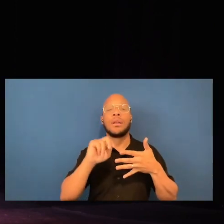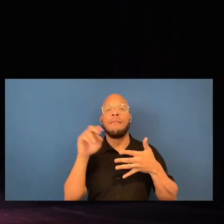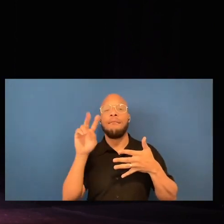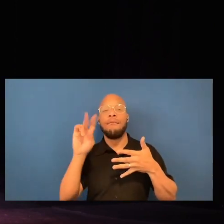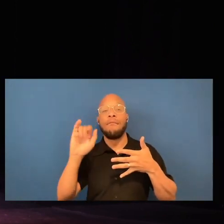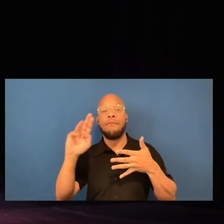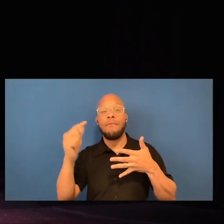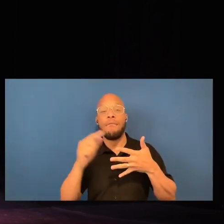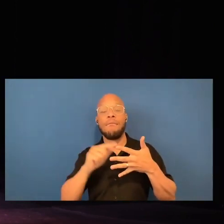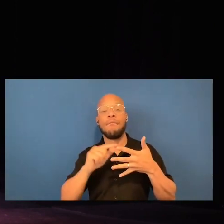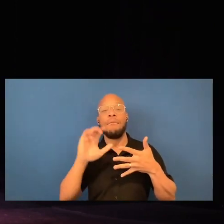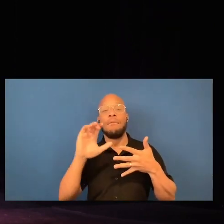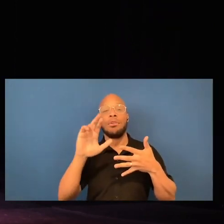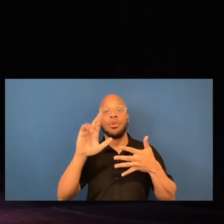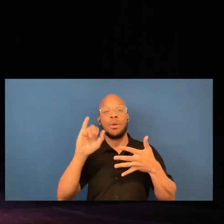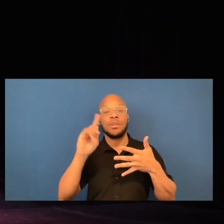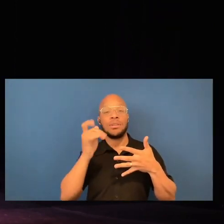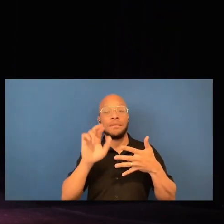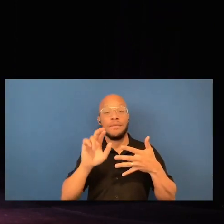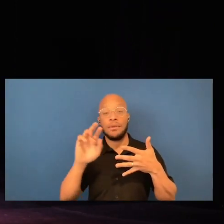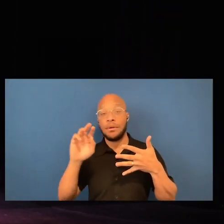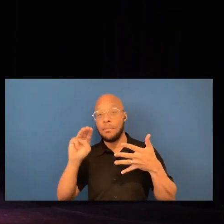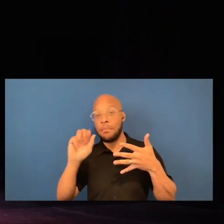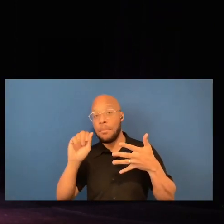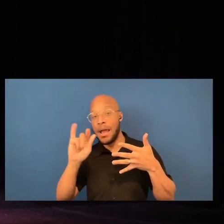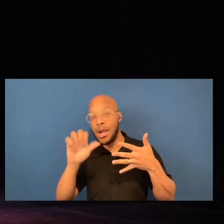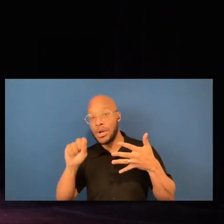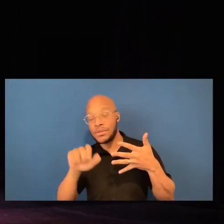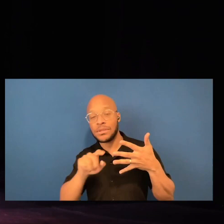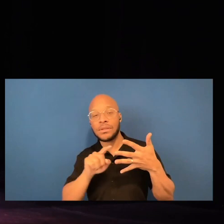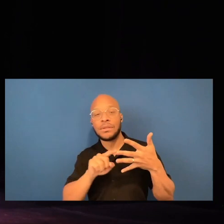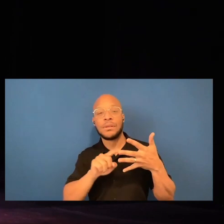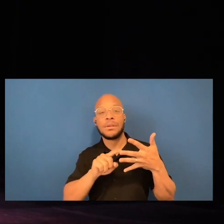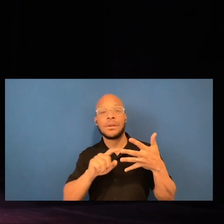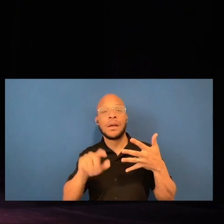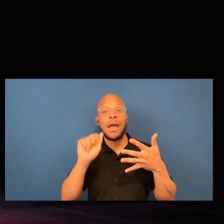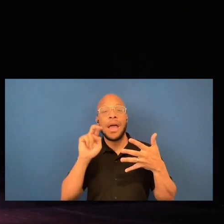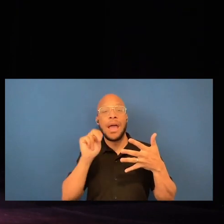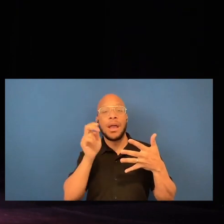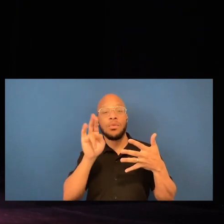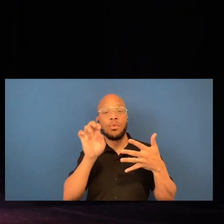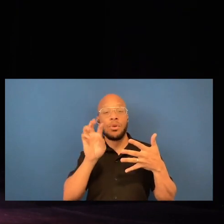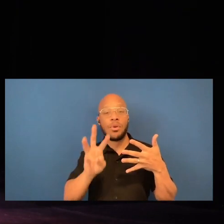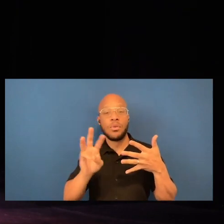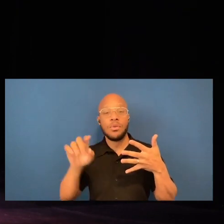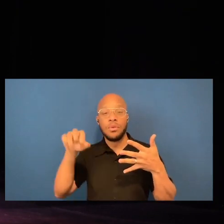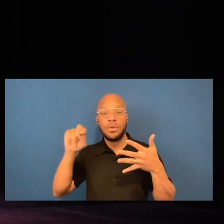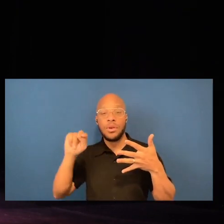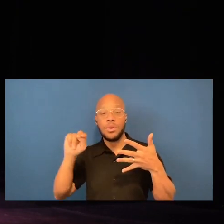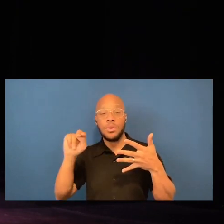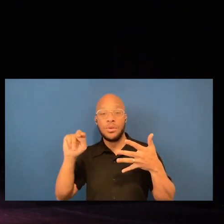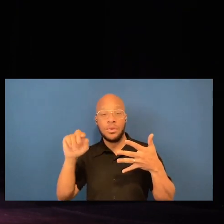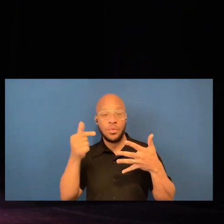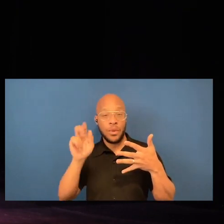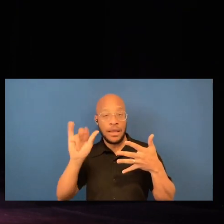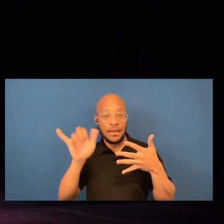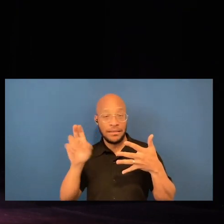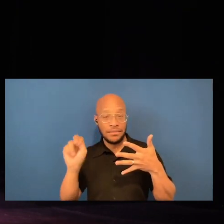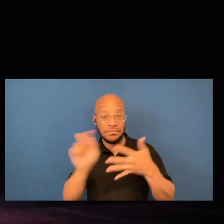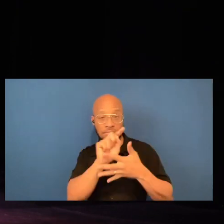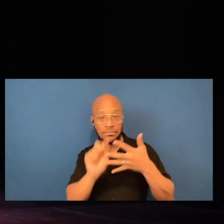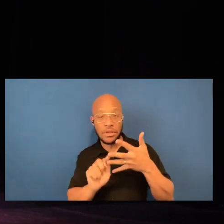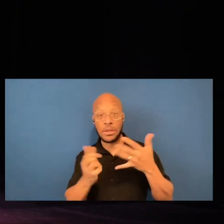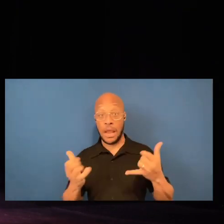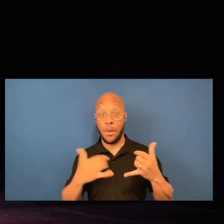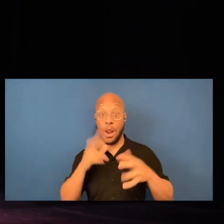So when I look at this room, what I see is the thing I love best, which is a group of different kinds of people